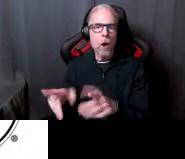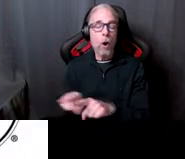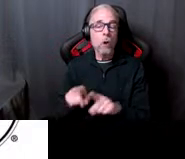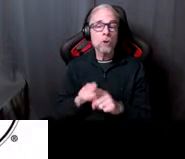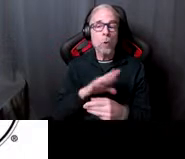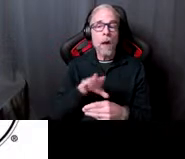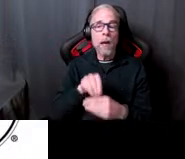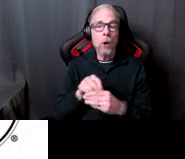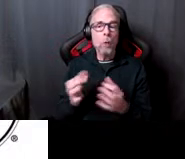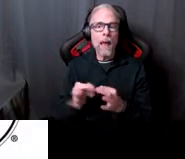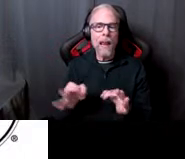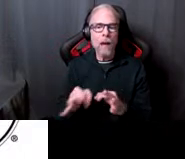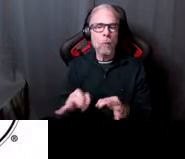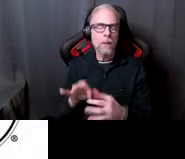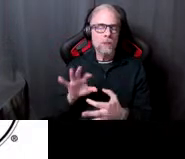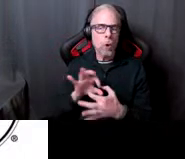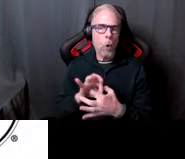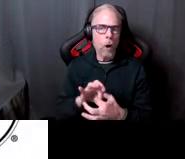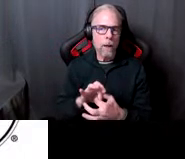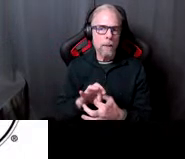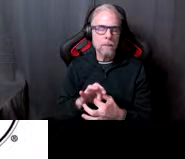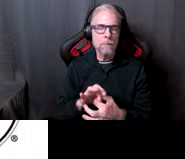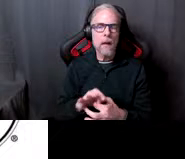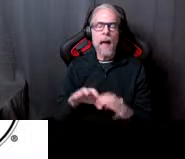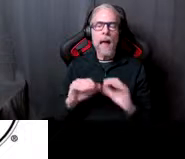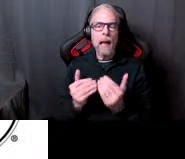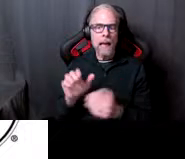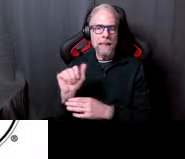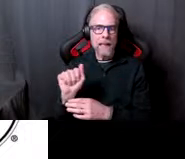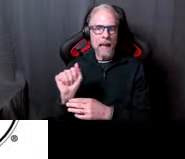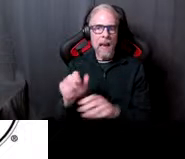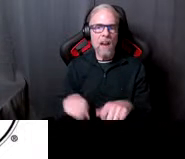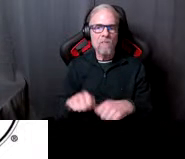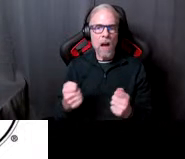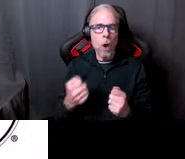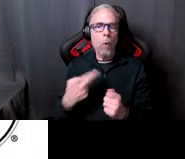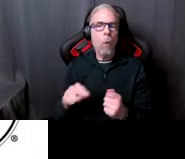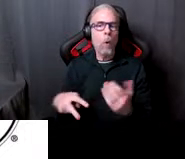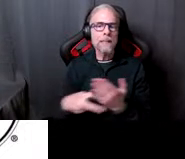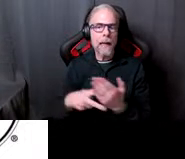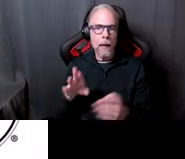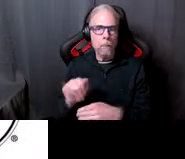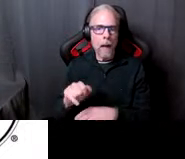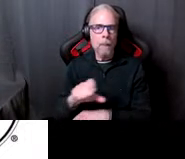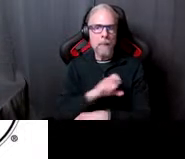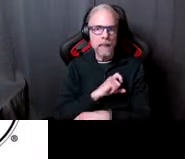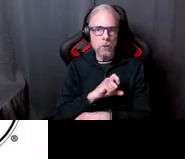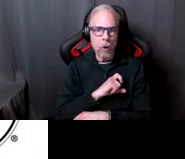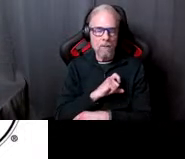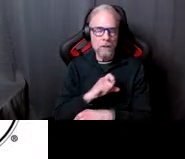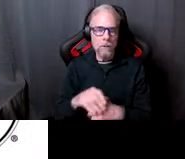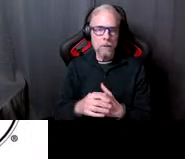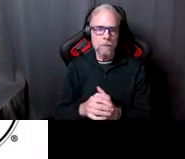language on Class A violation or could be cited by a peace officer.